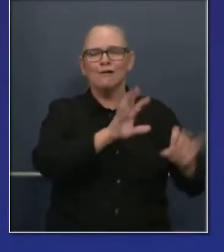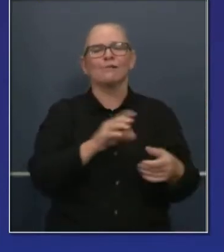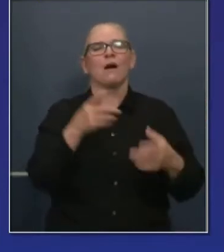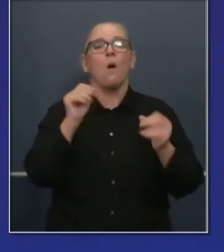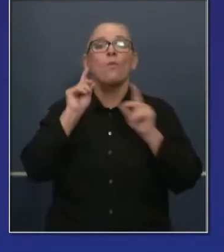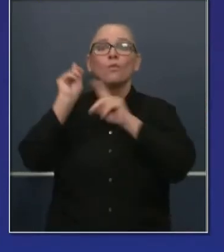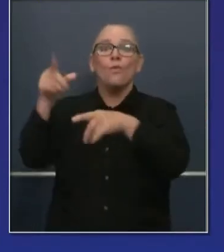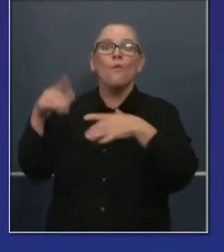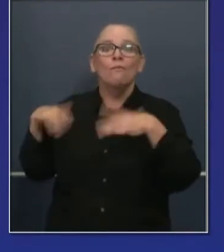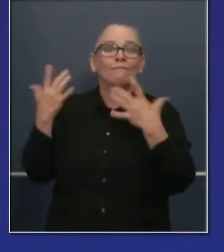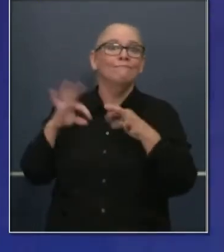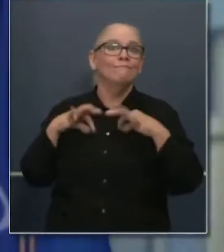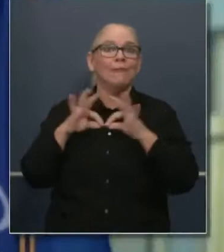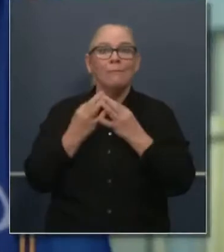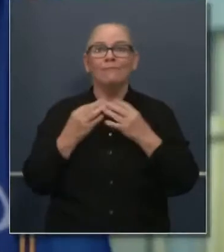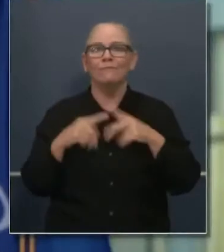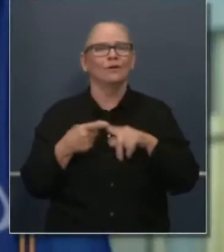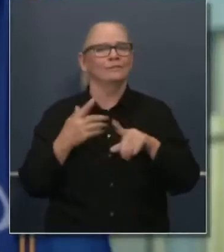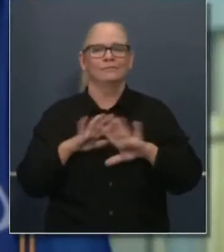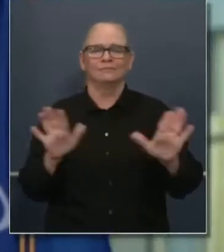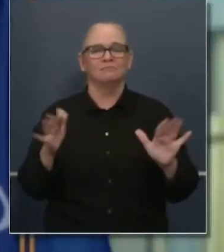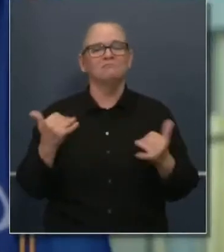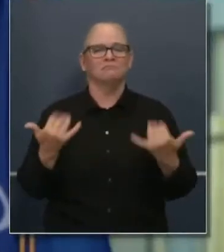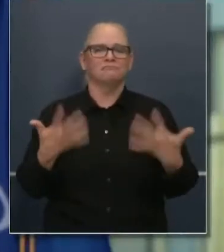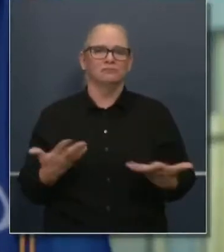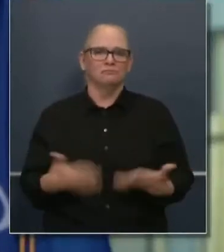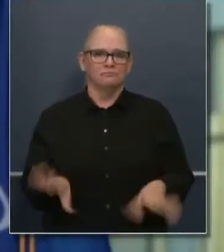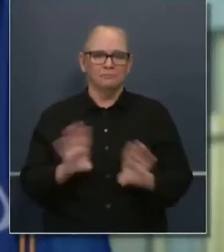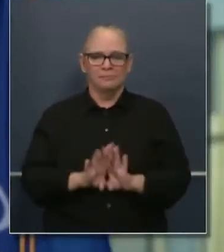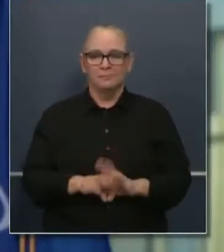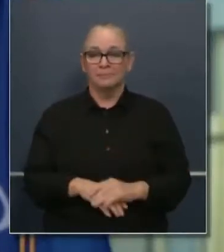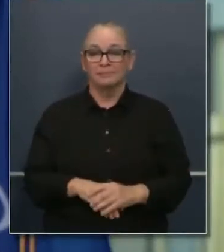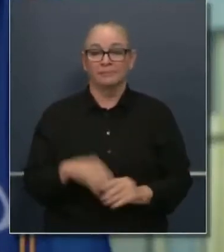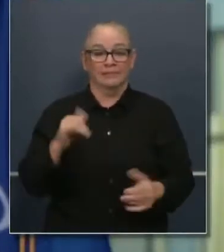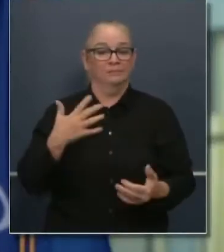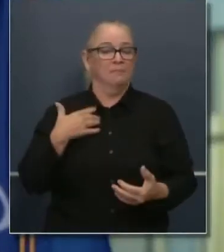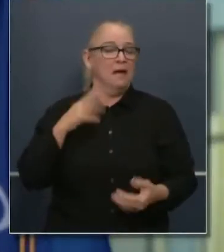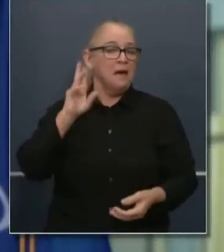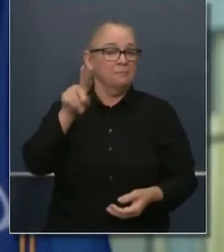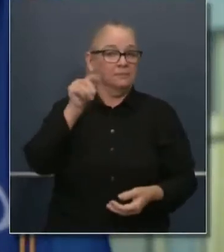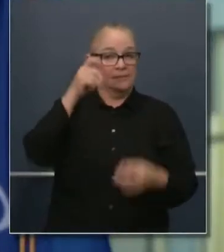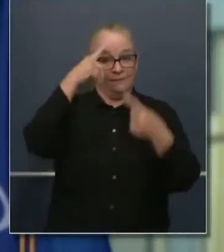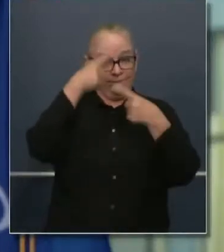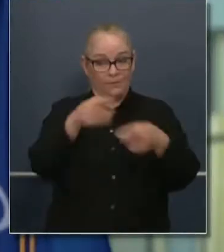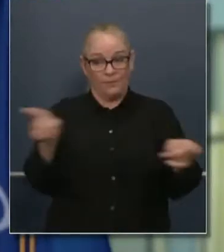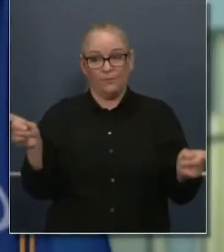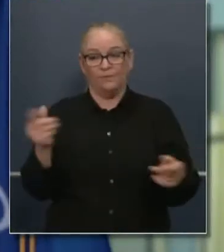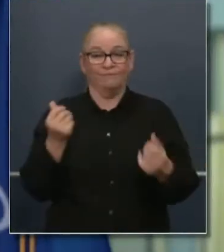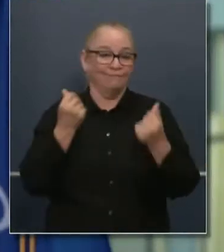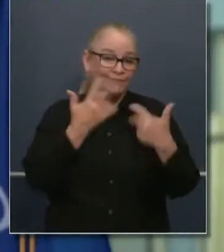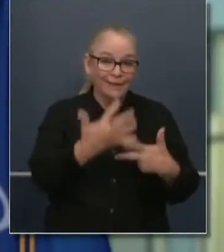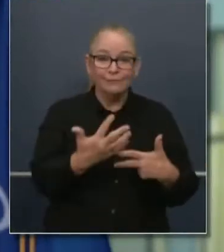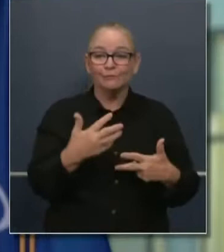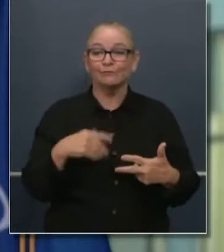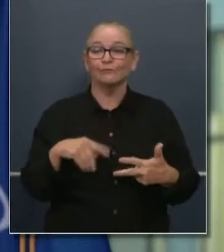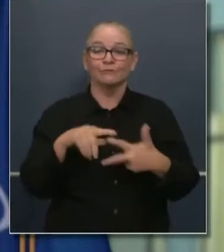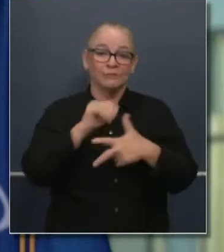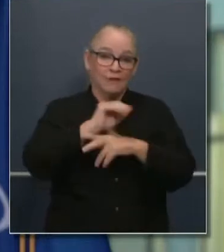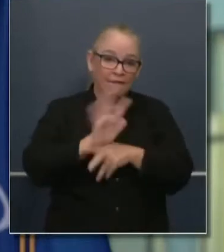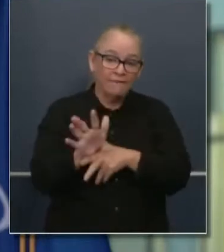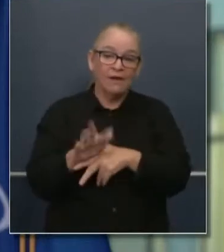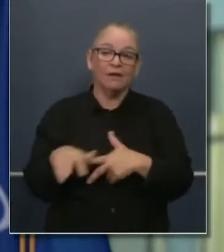our lives. So that's it in broad strokes. That's an update where we are on the wildfires, update where we are as it relates to our